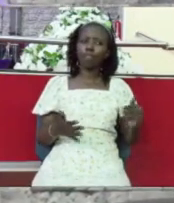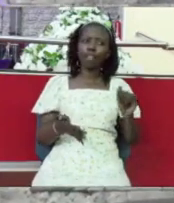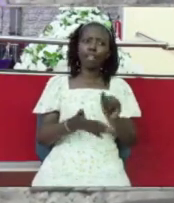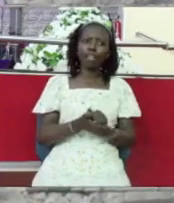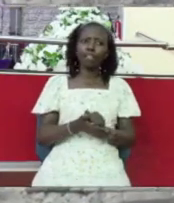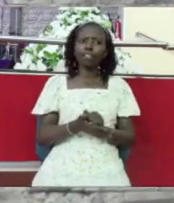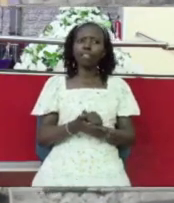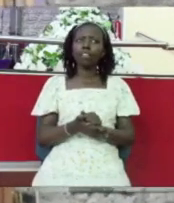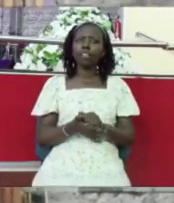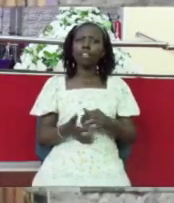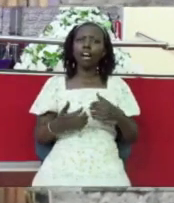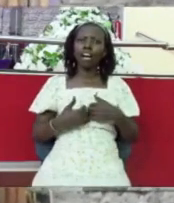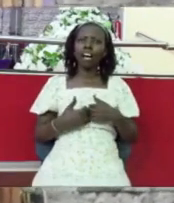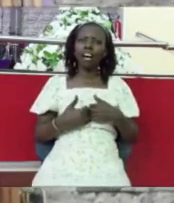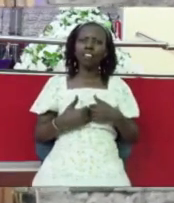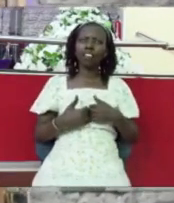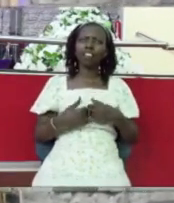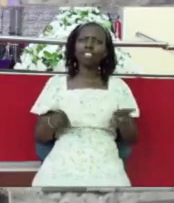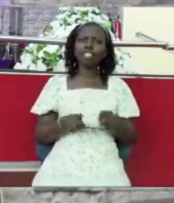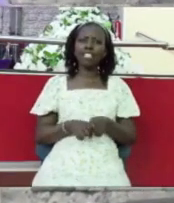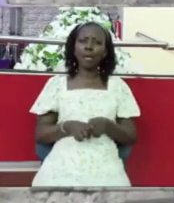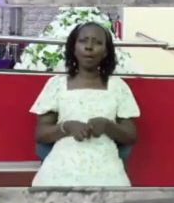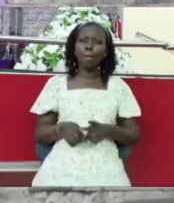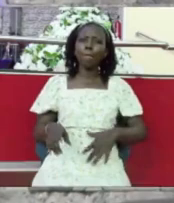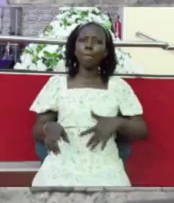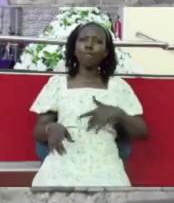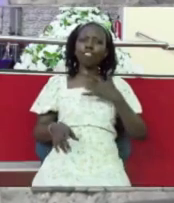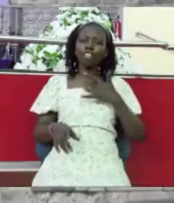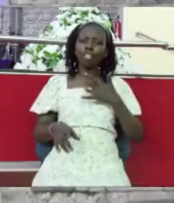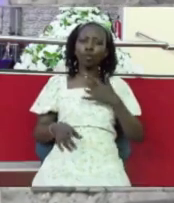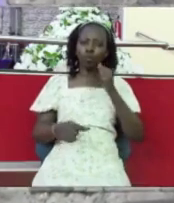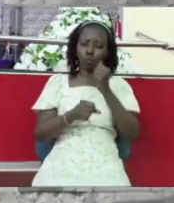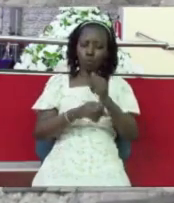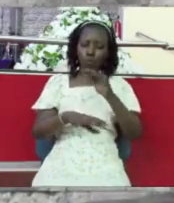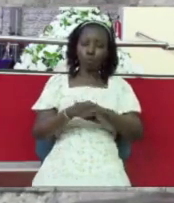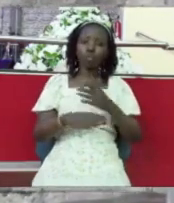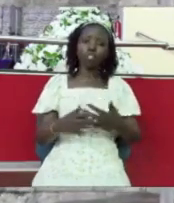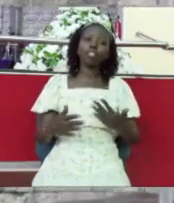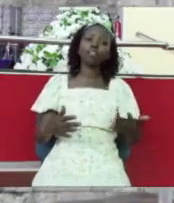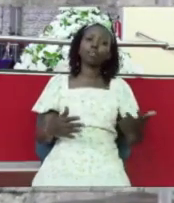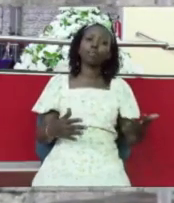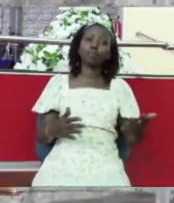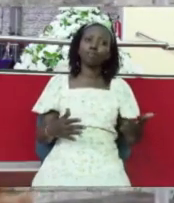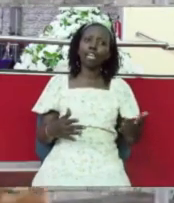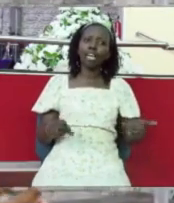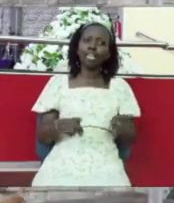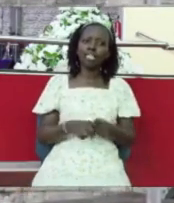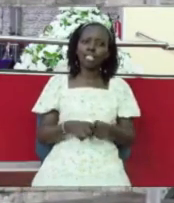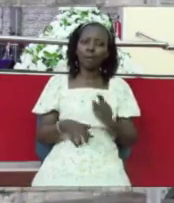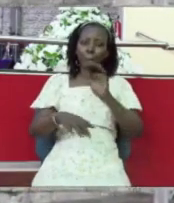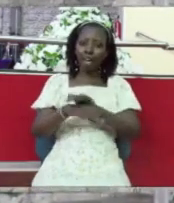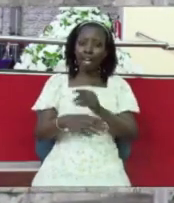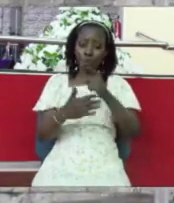intensity of wanting to do the good things. Ya kwamba kuna ile ari na ari ya kutaka kufanya mambo yale ni mazuri. And that you embrace what is good.